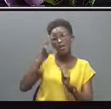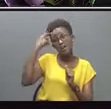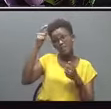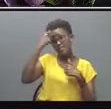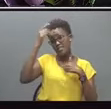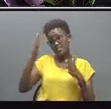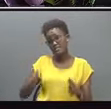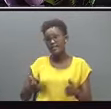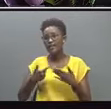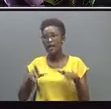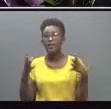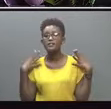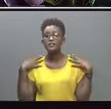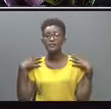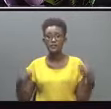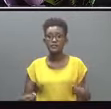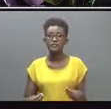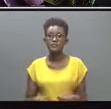recover.